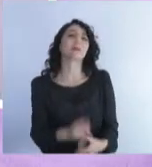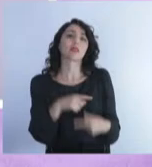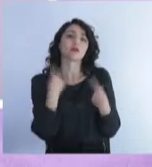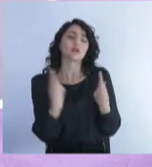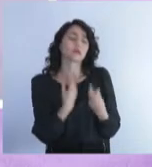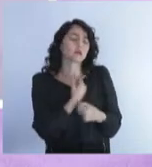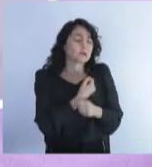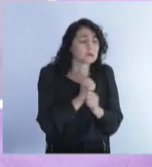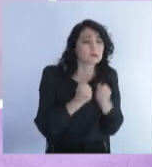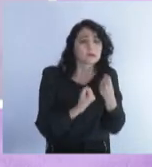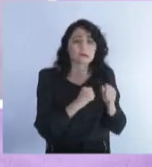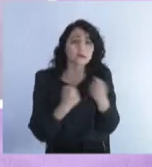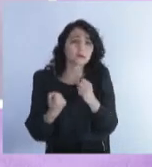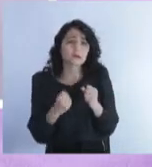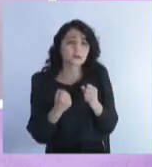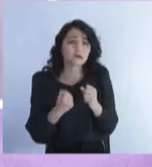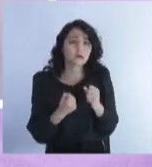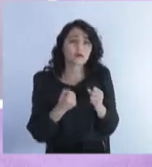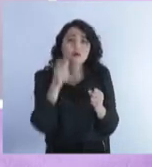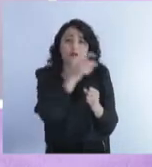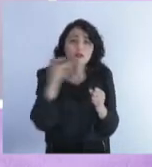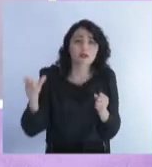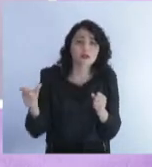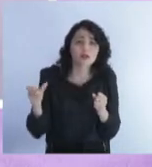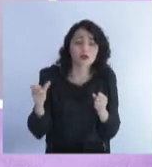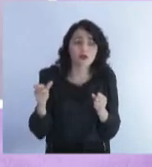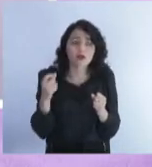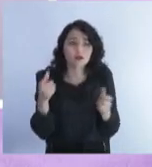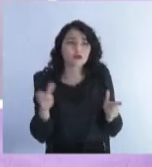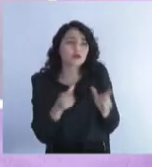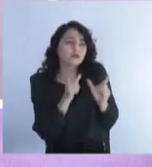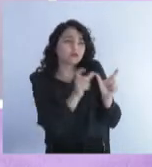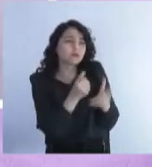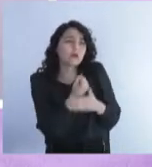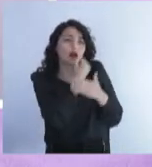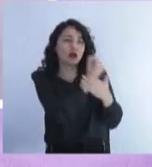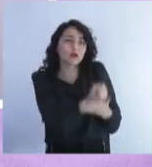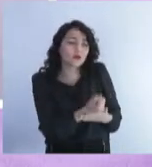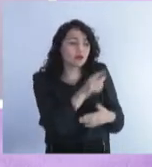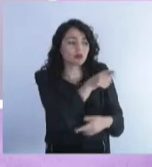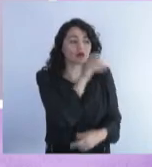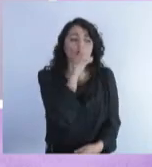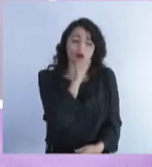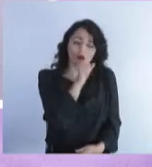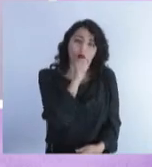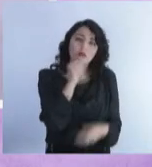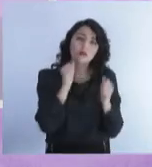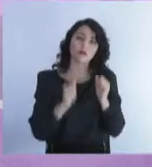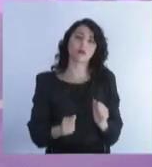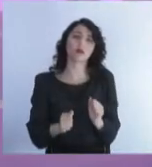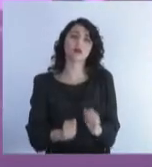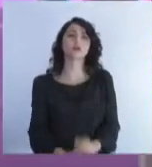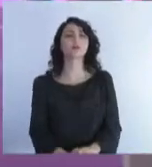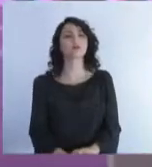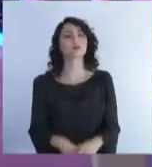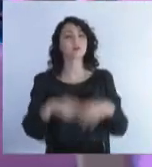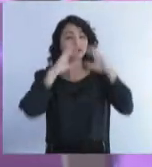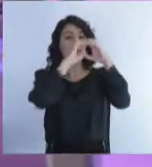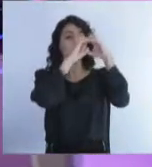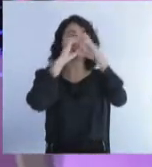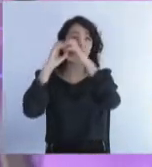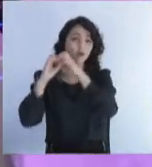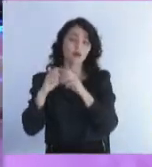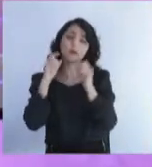their distress. And that, of course, leads to people burning out because they can't take it anymore. So the